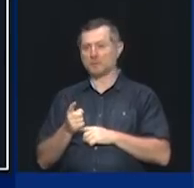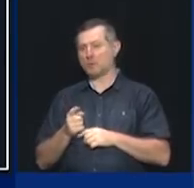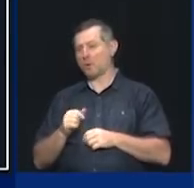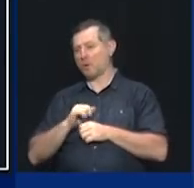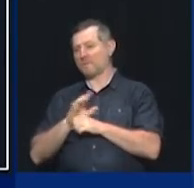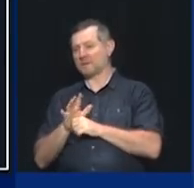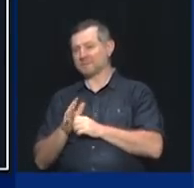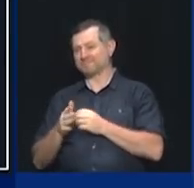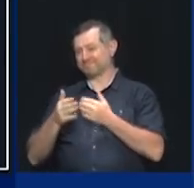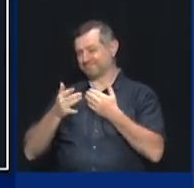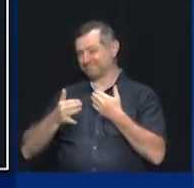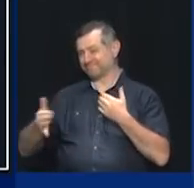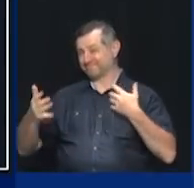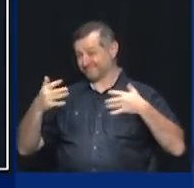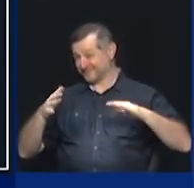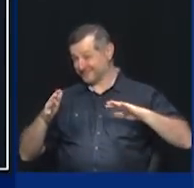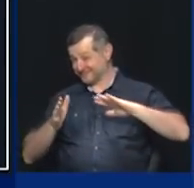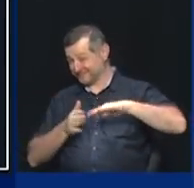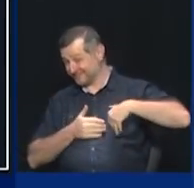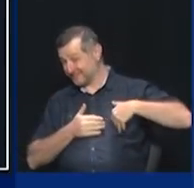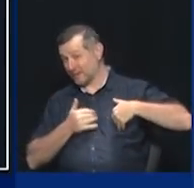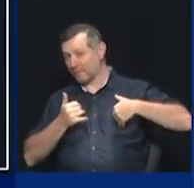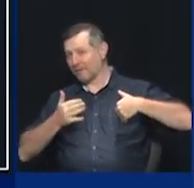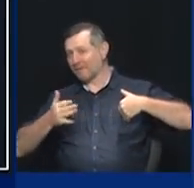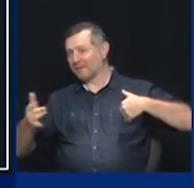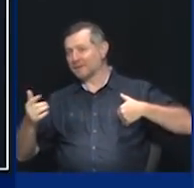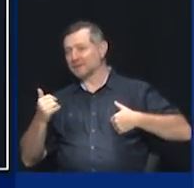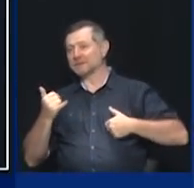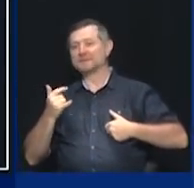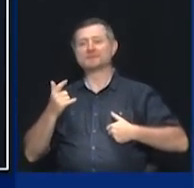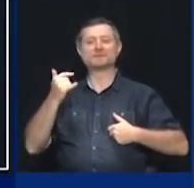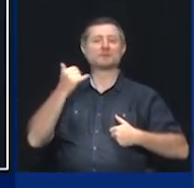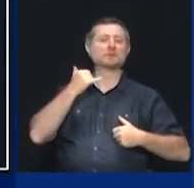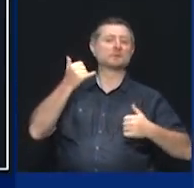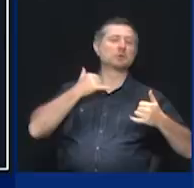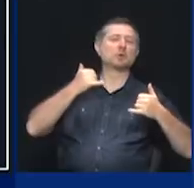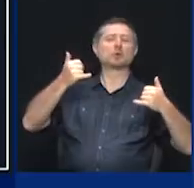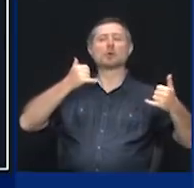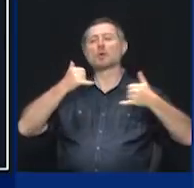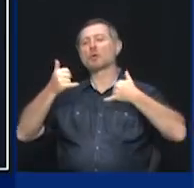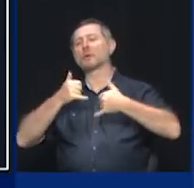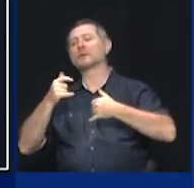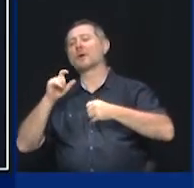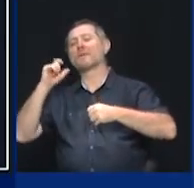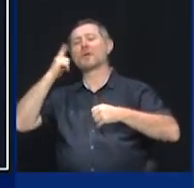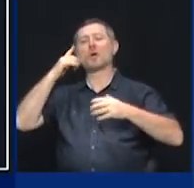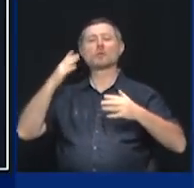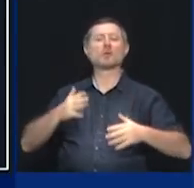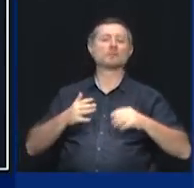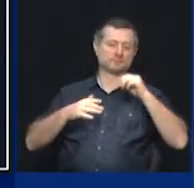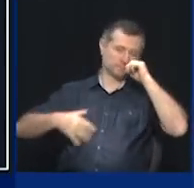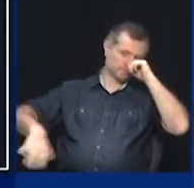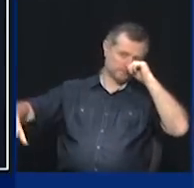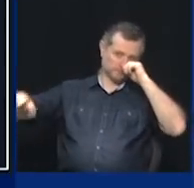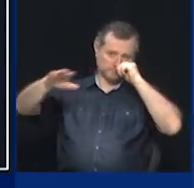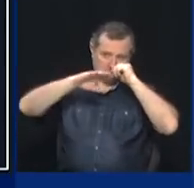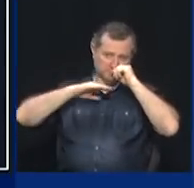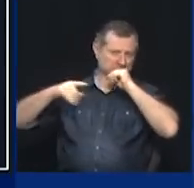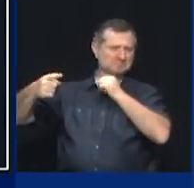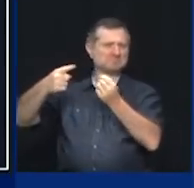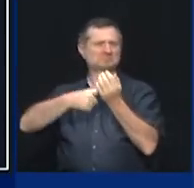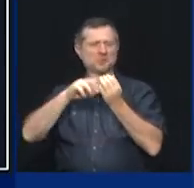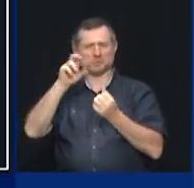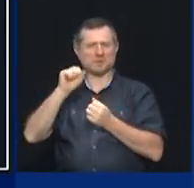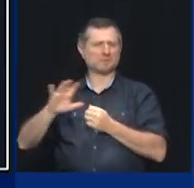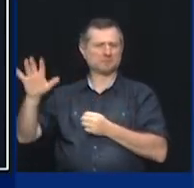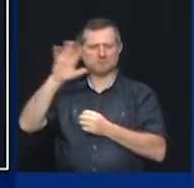moment, I just got off the phone with all the governors across the state, and they're all talking about how do we rebuild, how do we